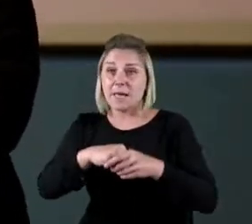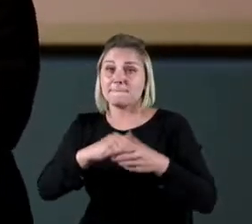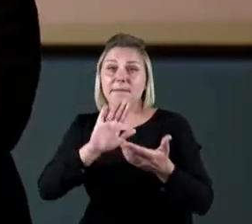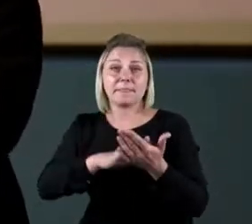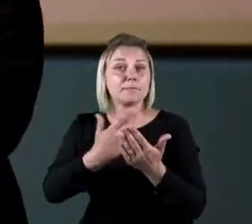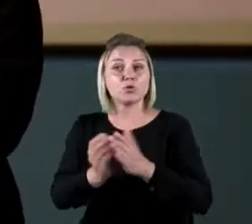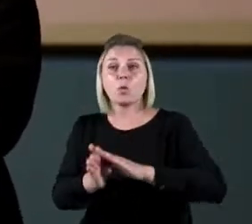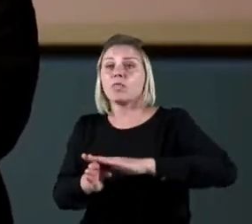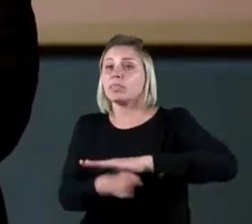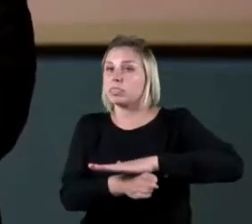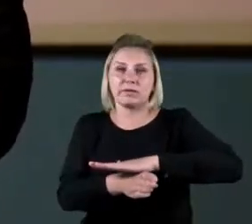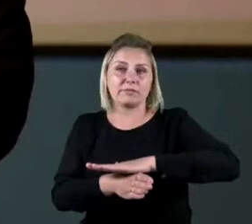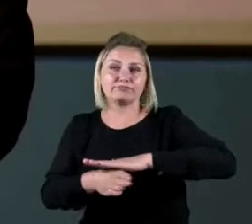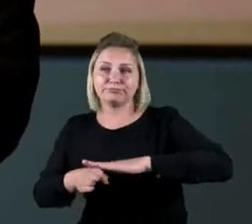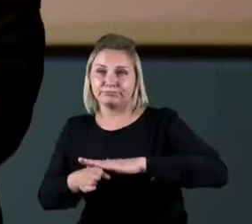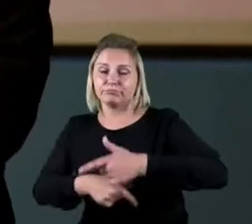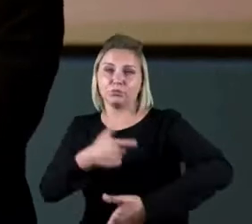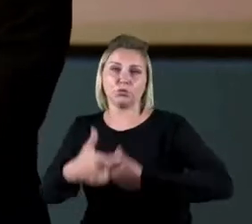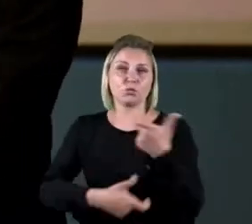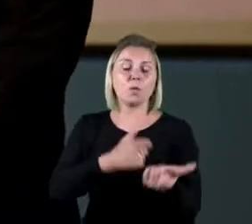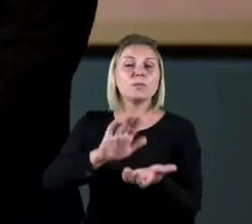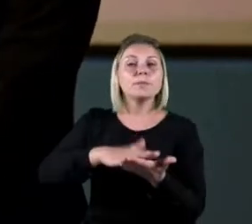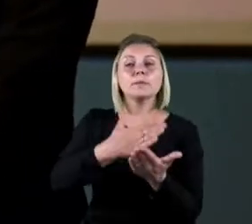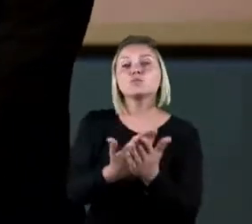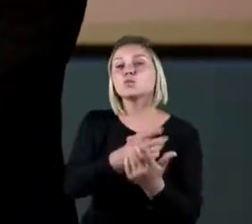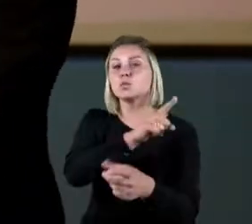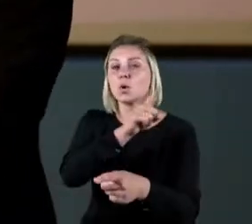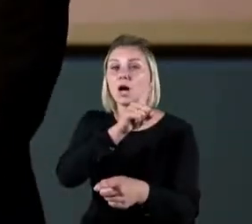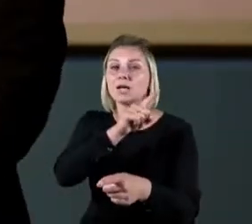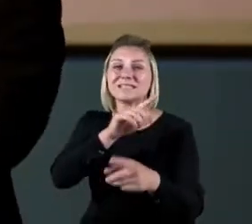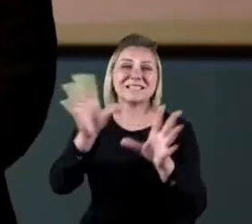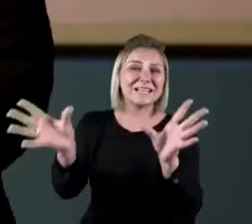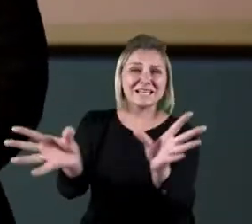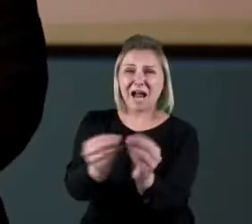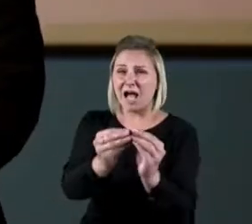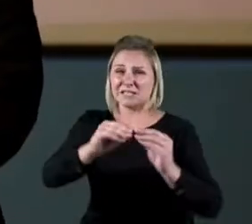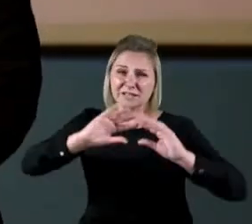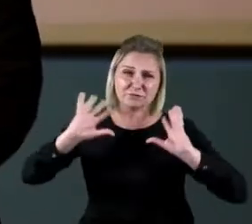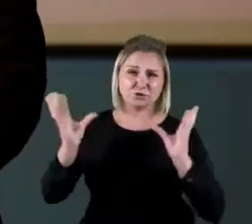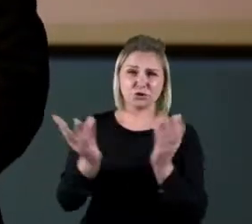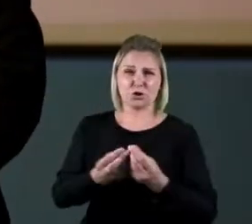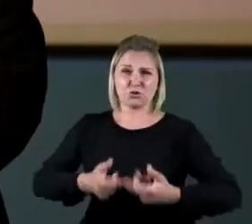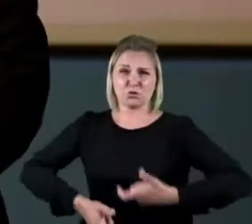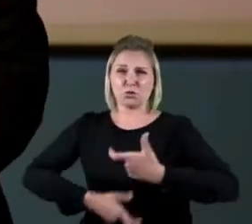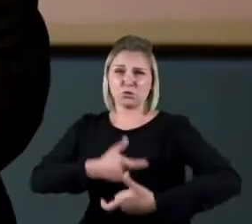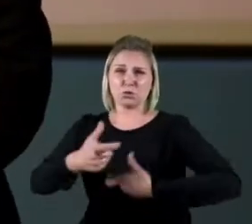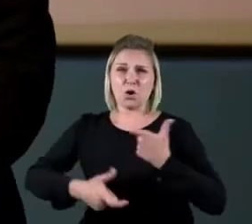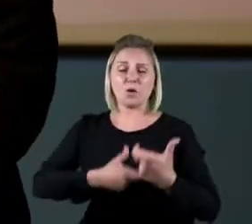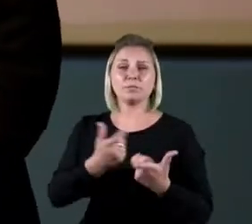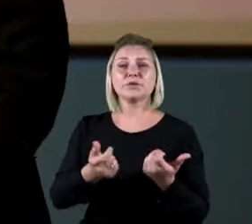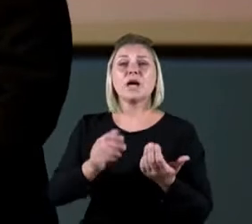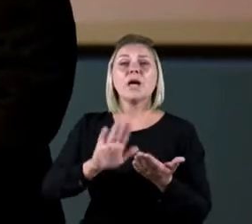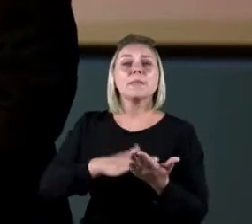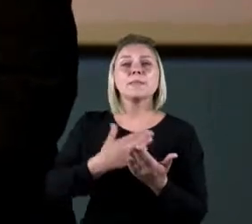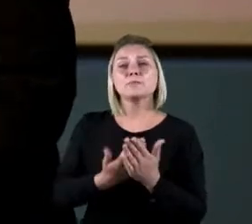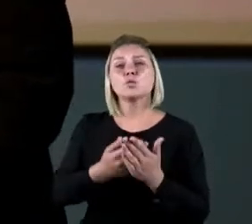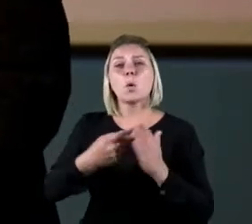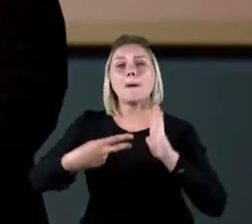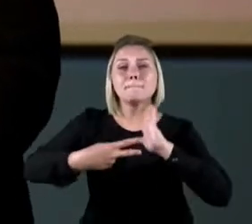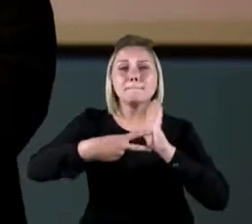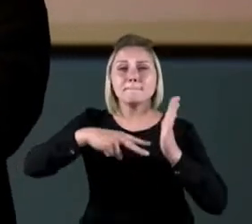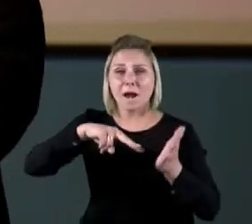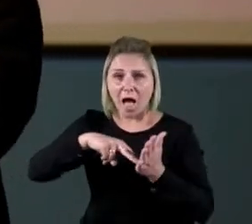that create glues to put all the resources together, to create systems that are following a plan that is a plan for all, and